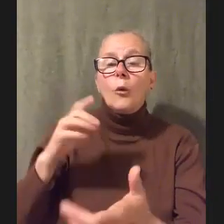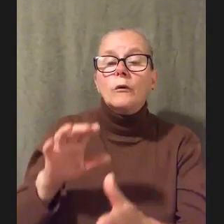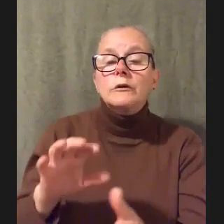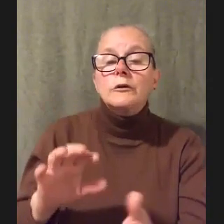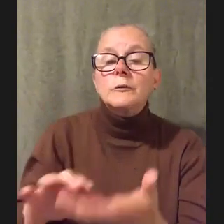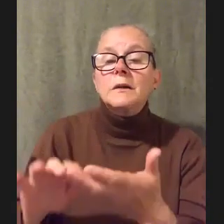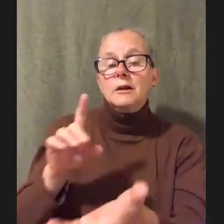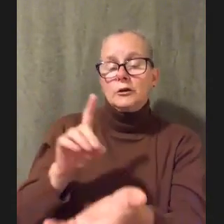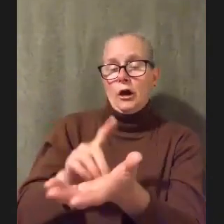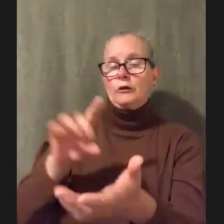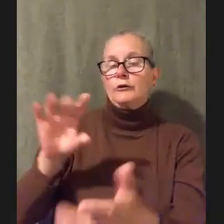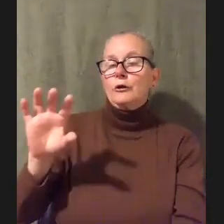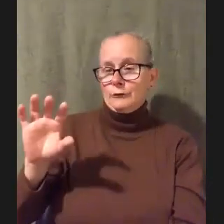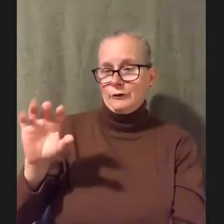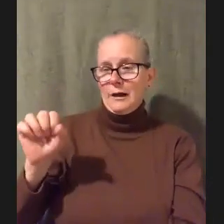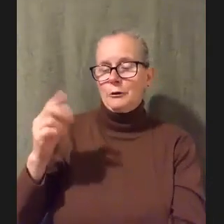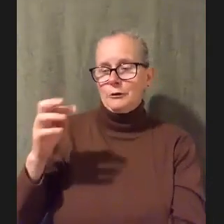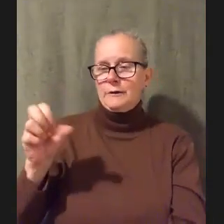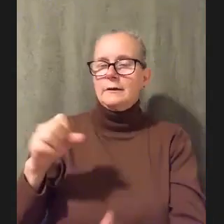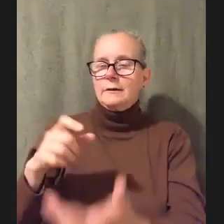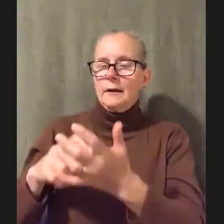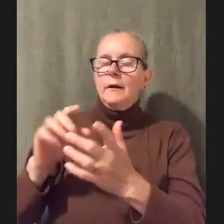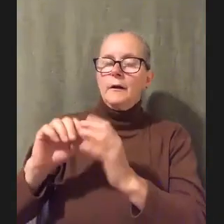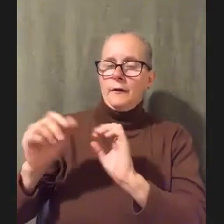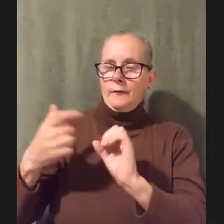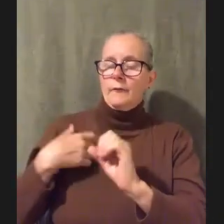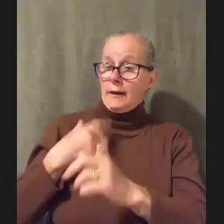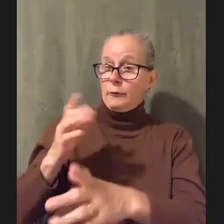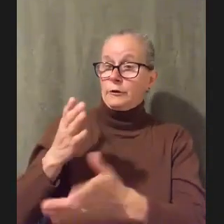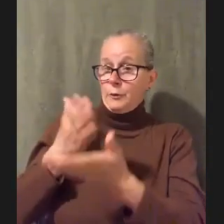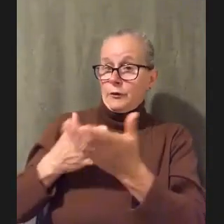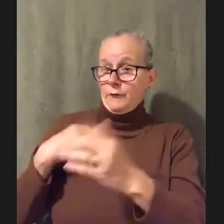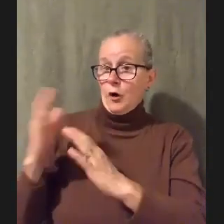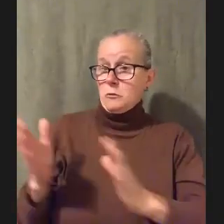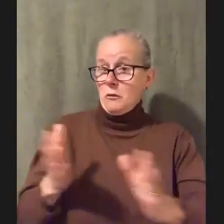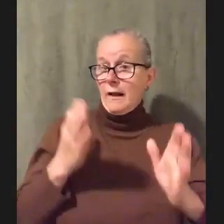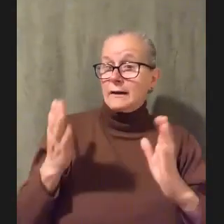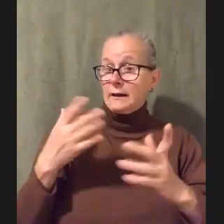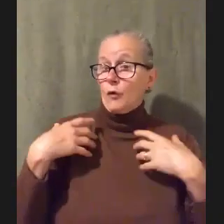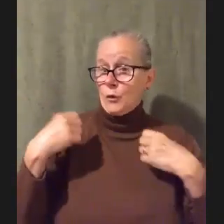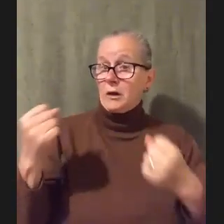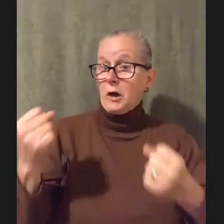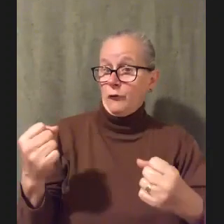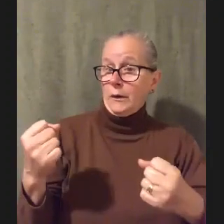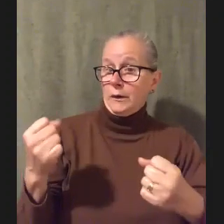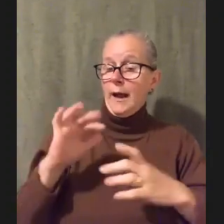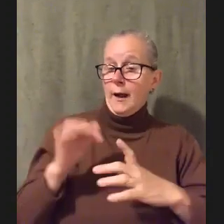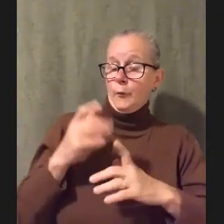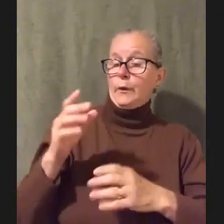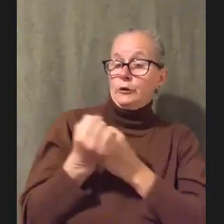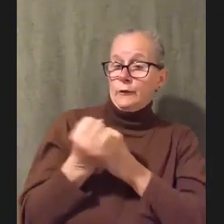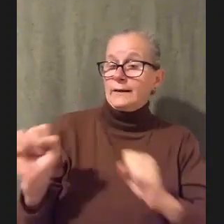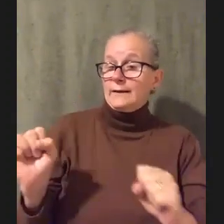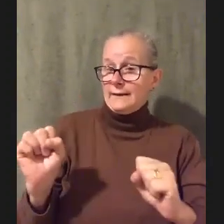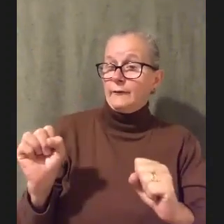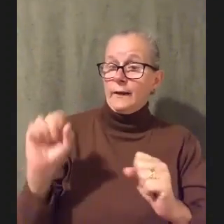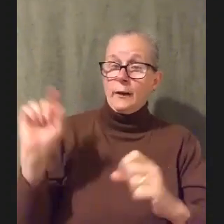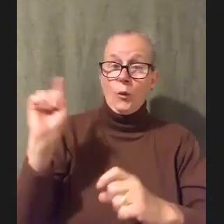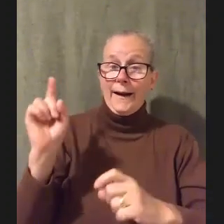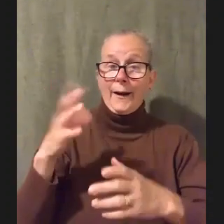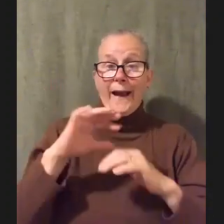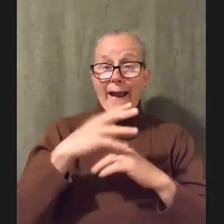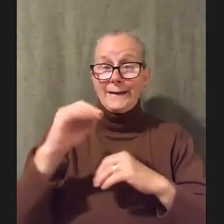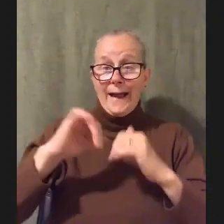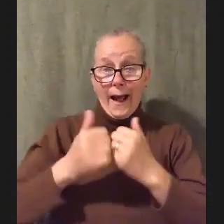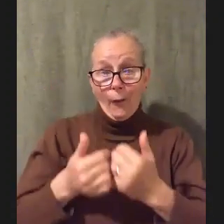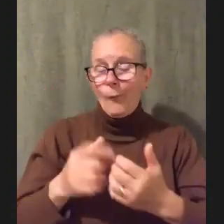and recreation. So that'll be very much a part of our planning for recovery and how we can do that safely, where and how. But we